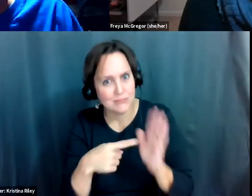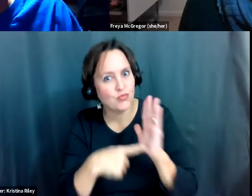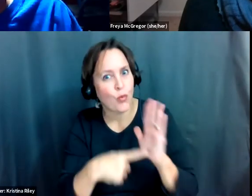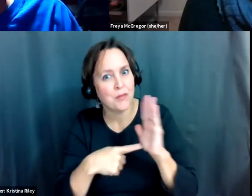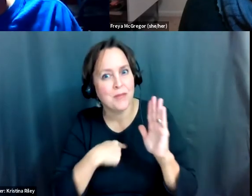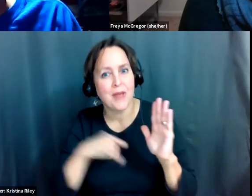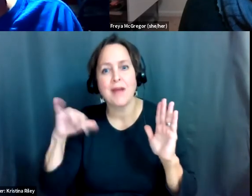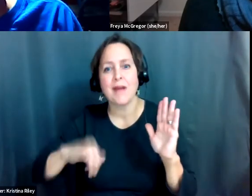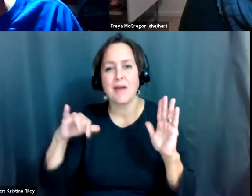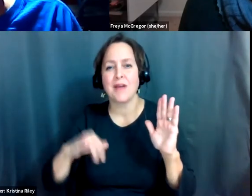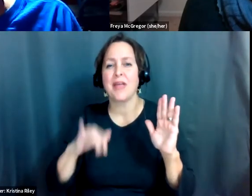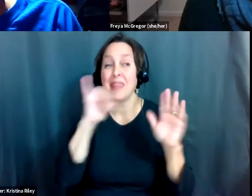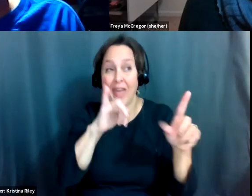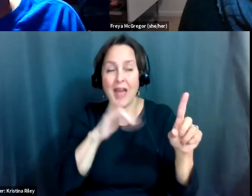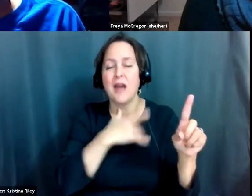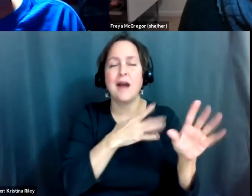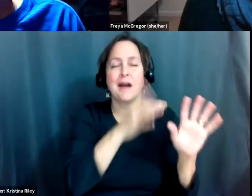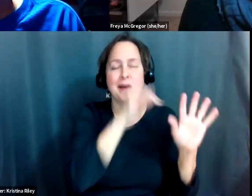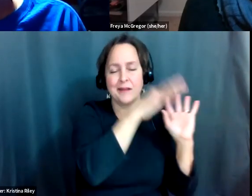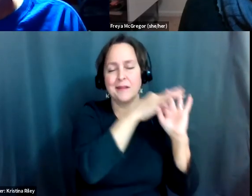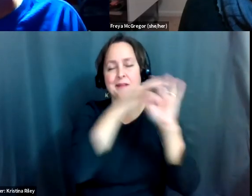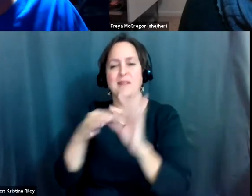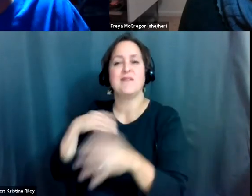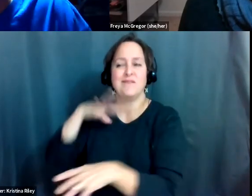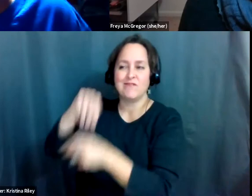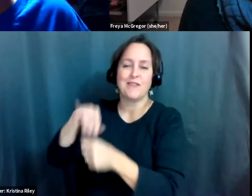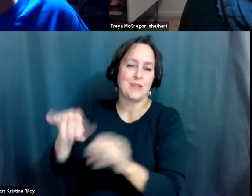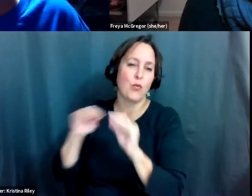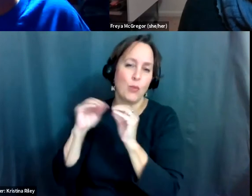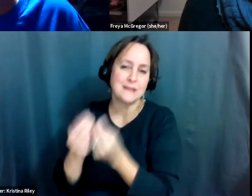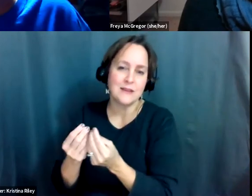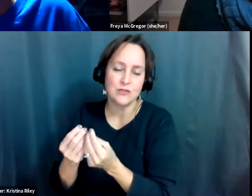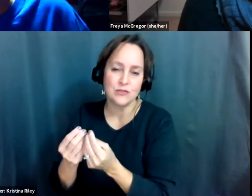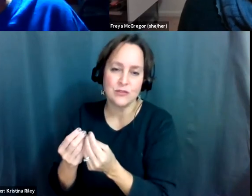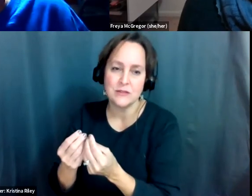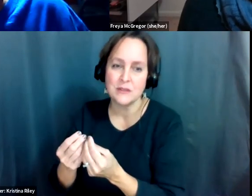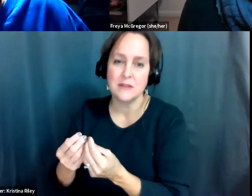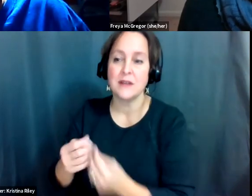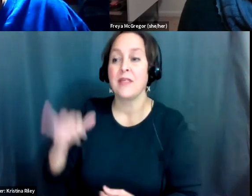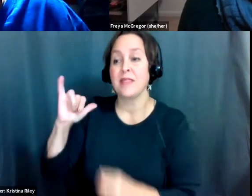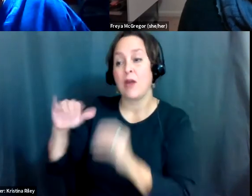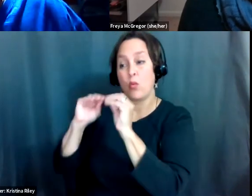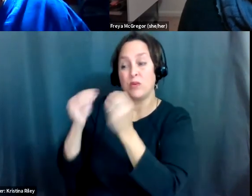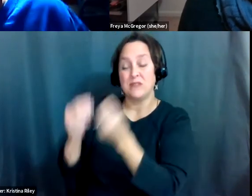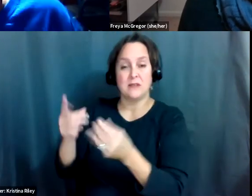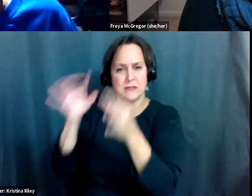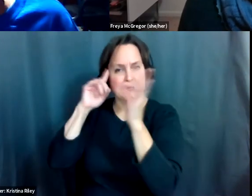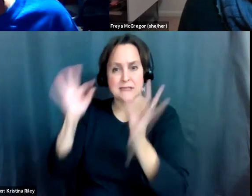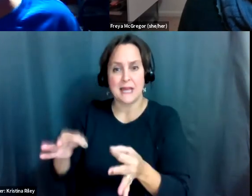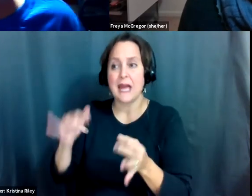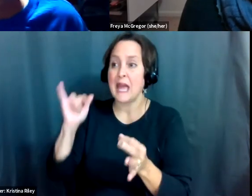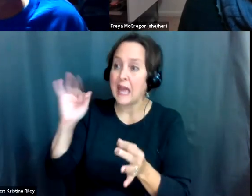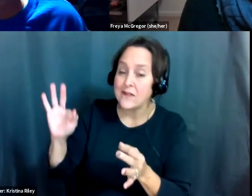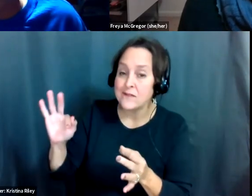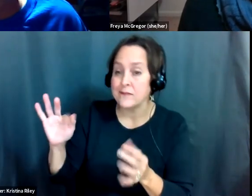anyway, I got involved. They, um, in their great wisdom decided that if they were going